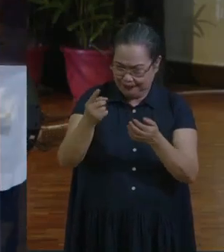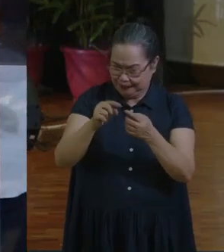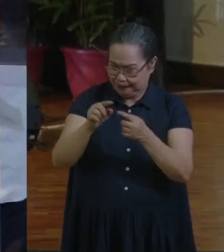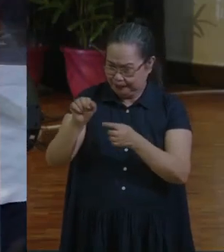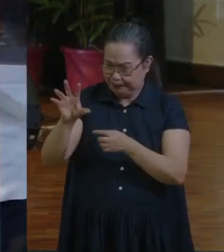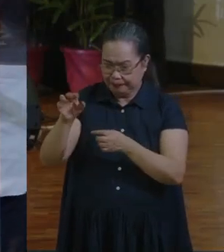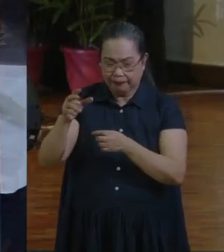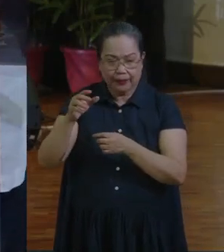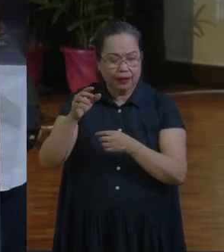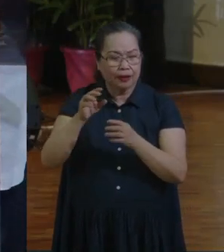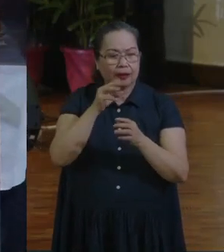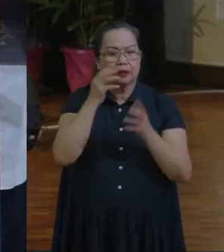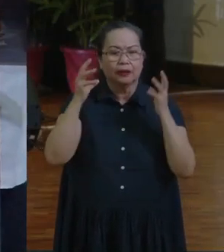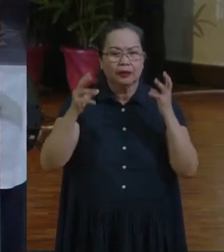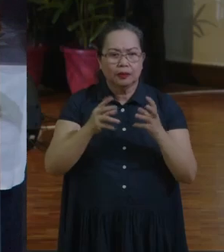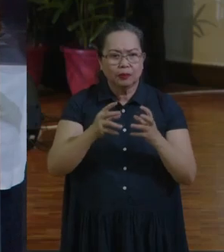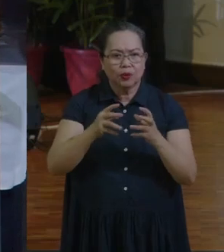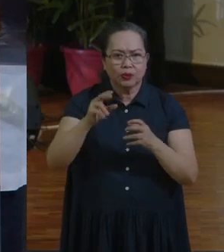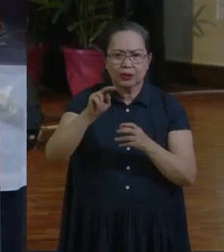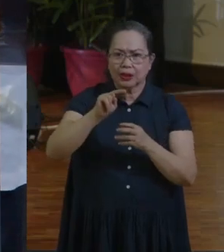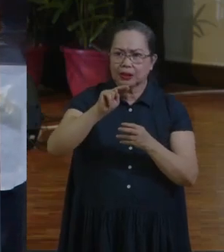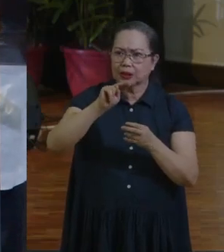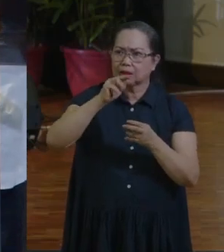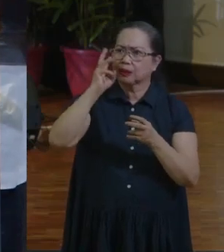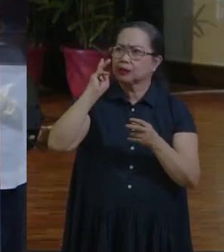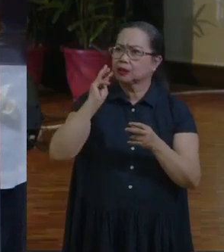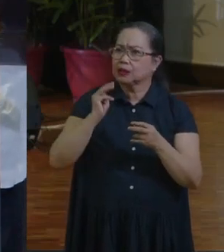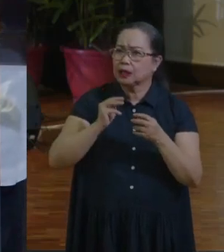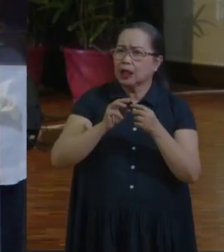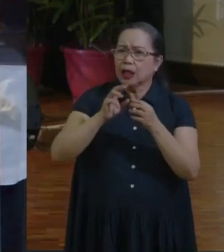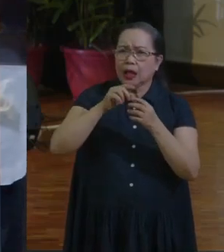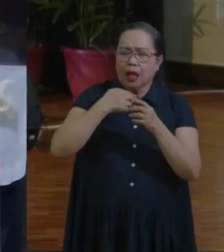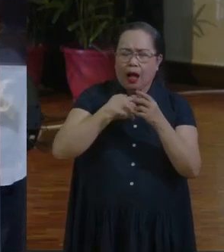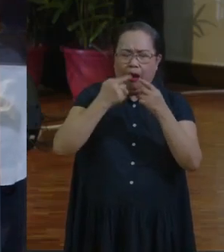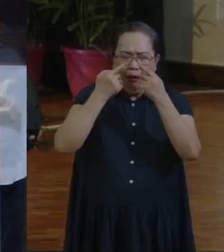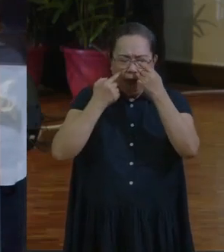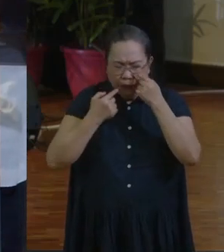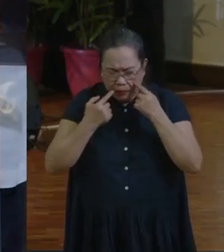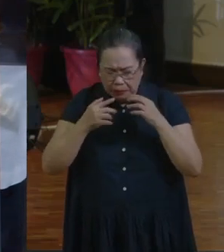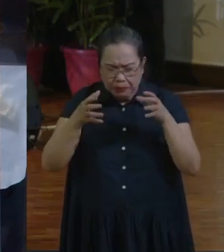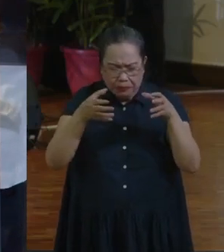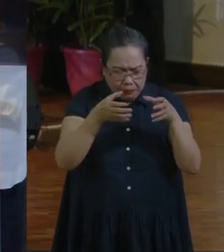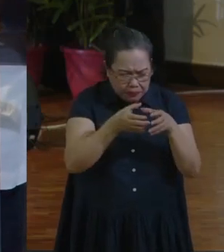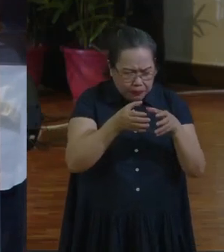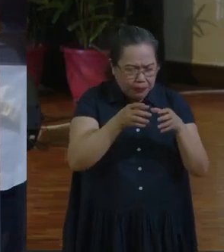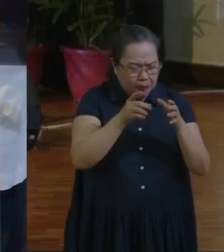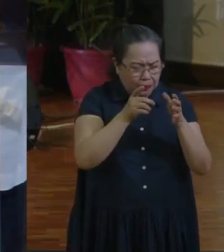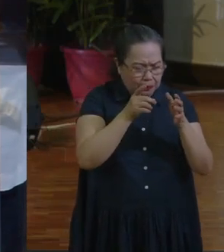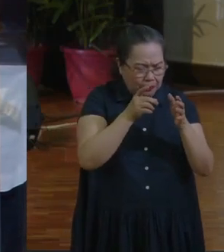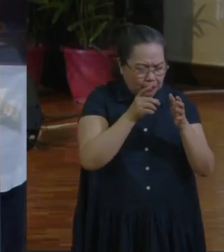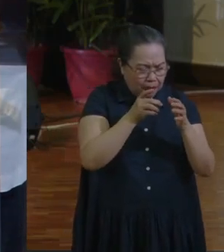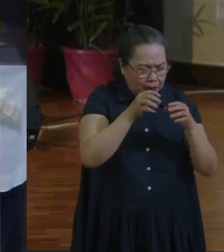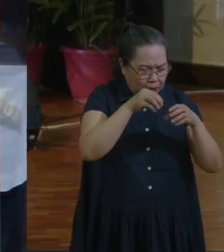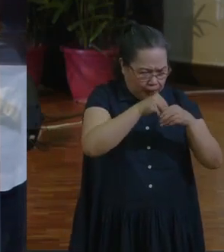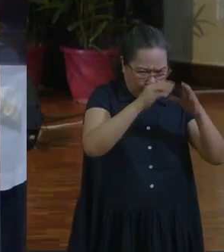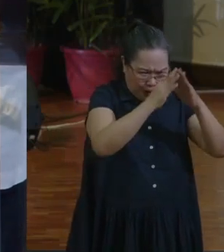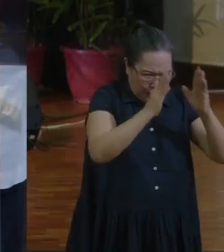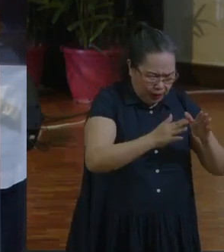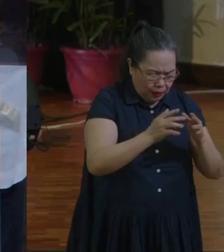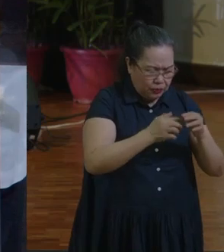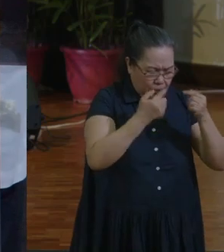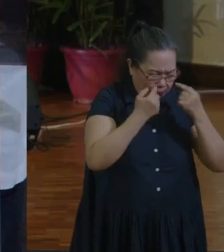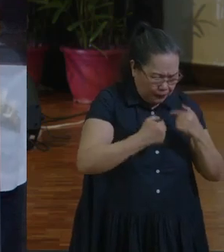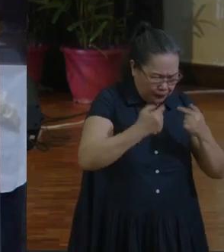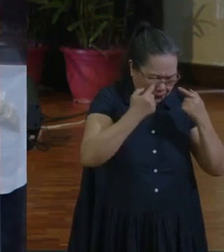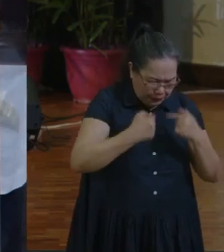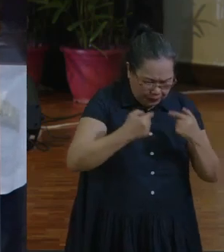the people weeping through their clans, everyone at the door of his tent. And